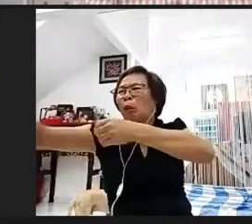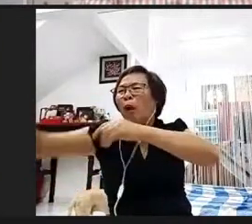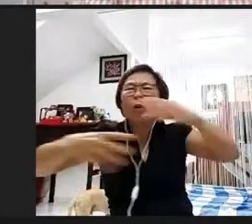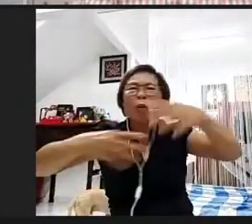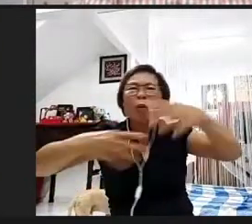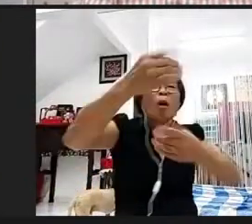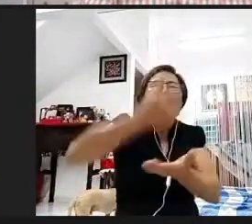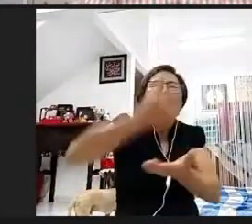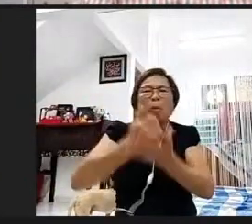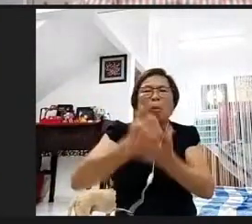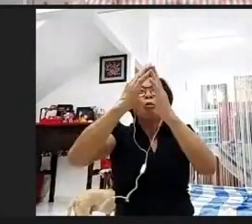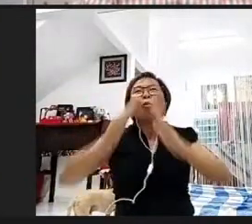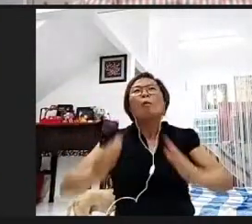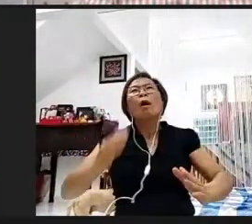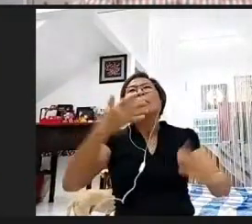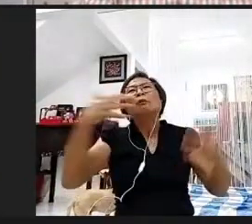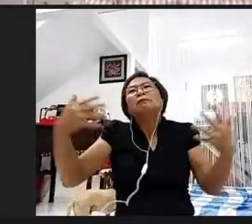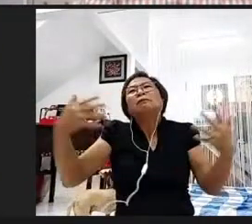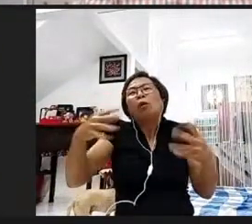this disease.